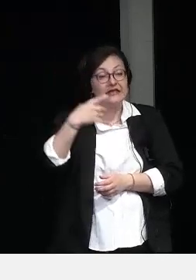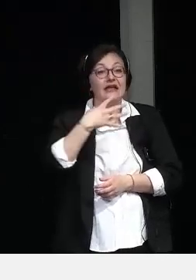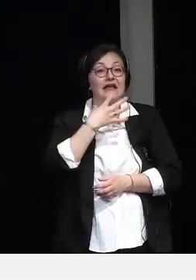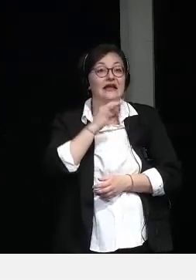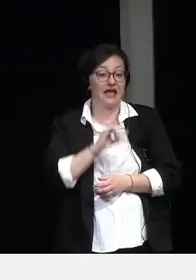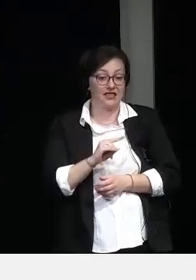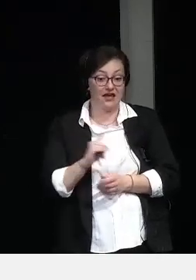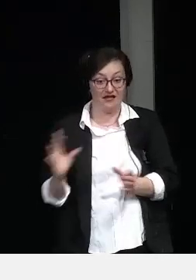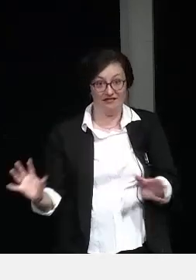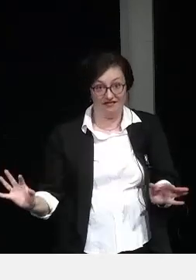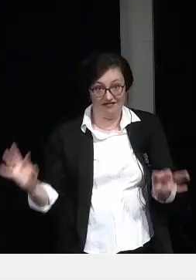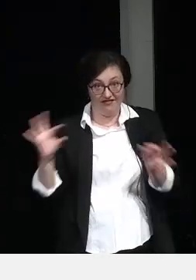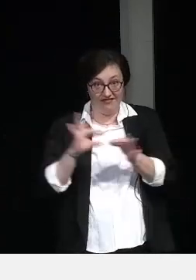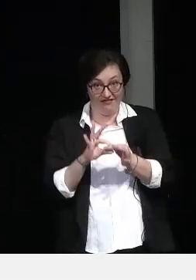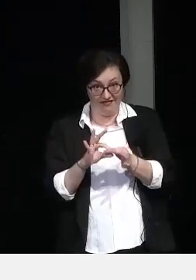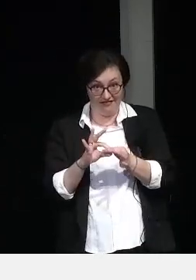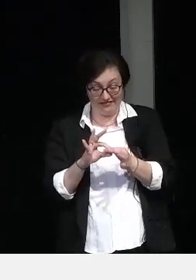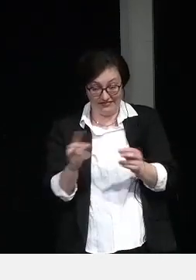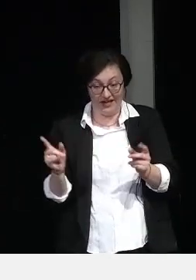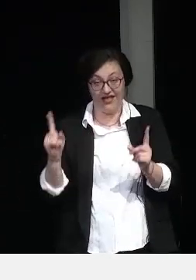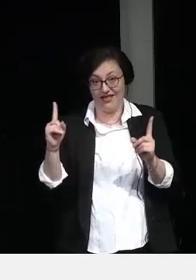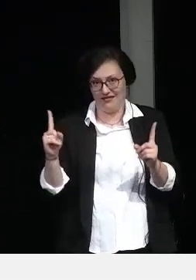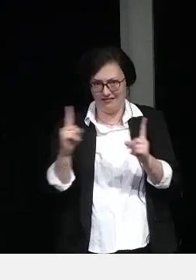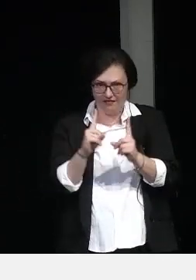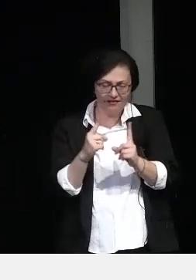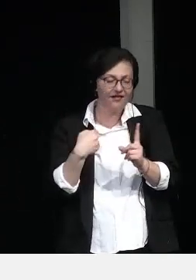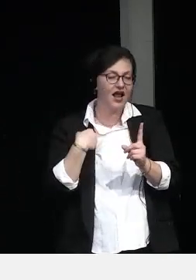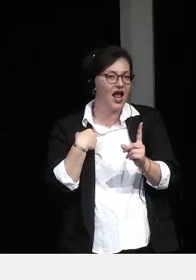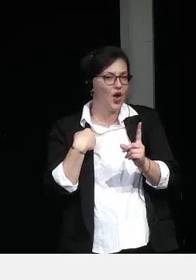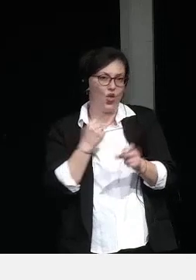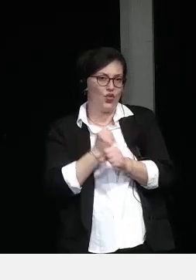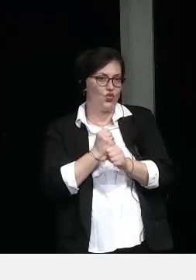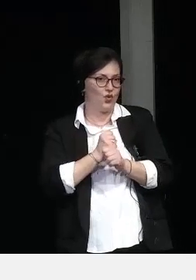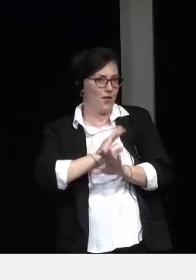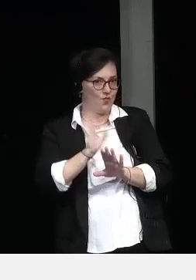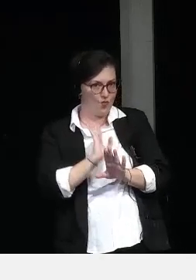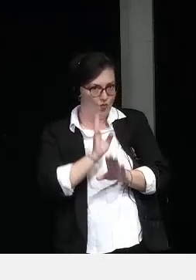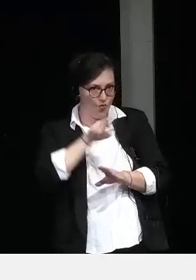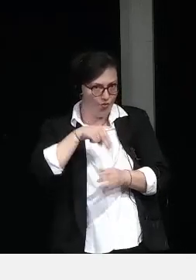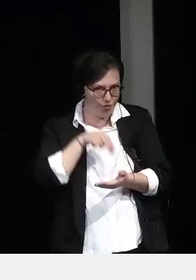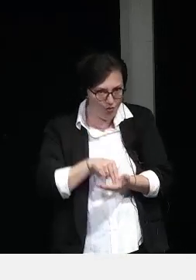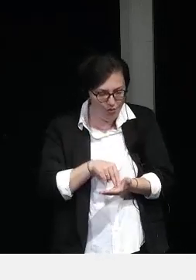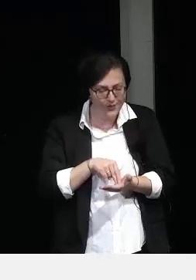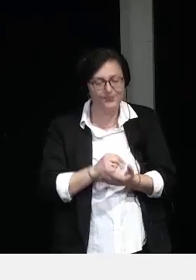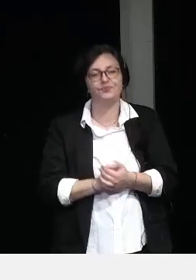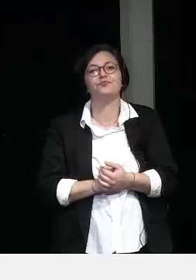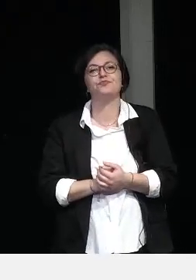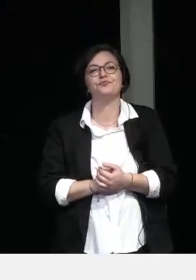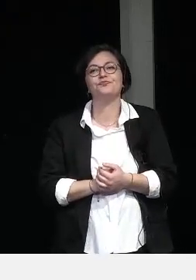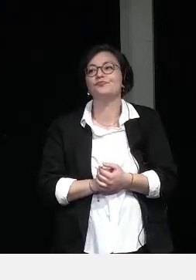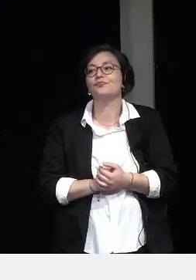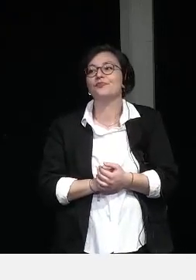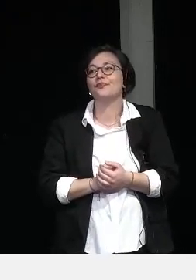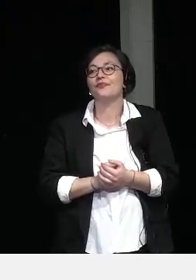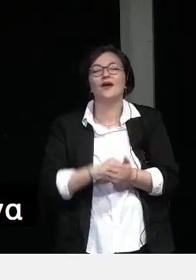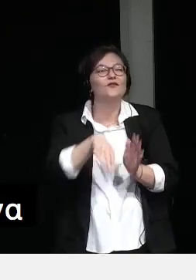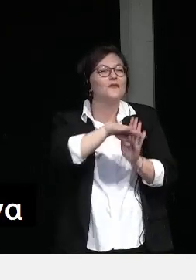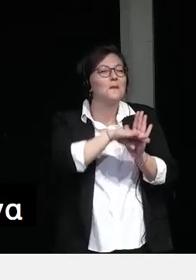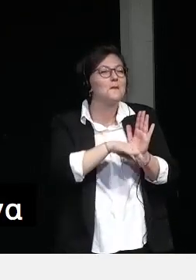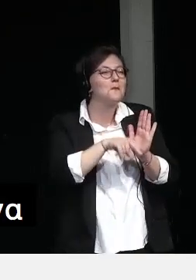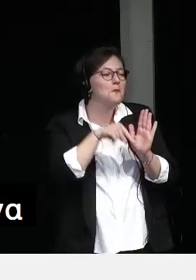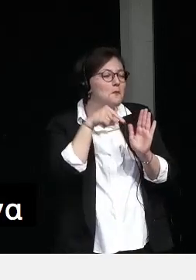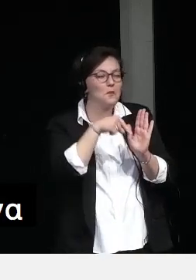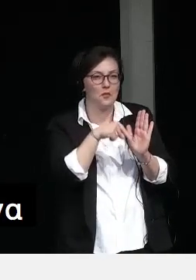first part of the project, and this is something with which the mediator deals.